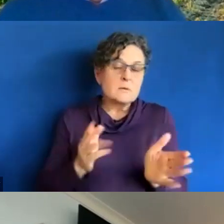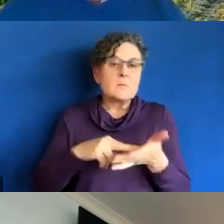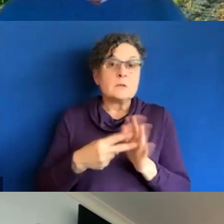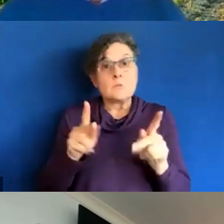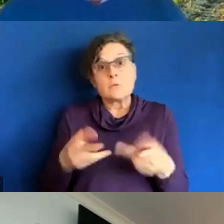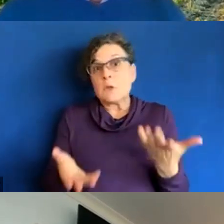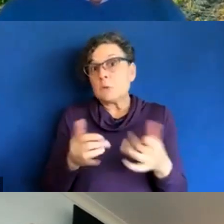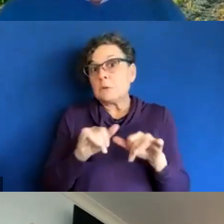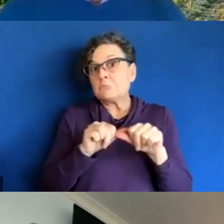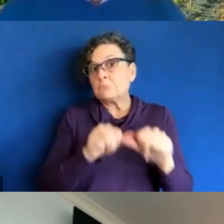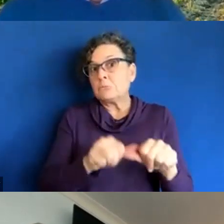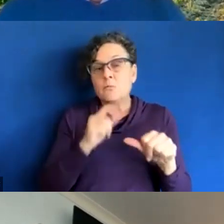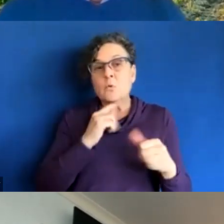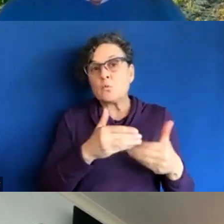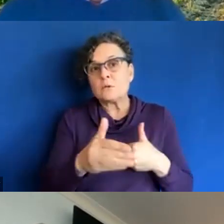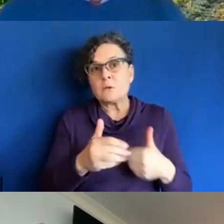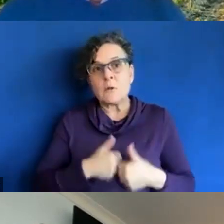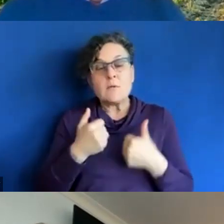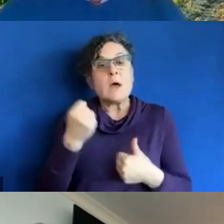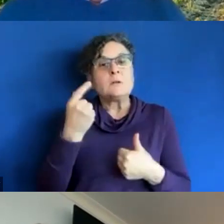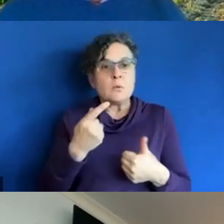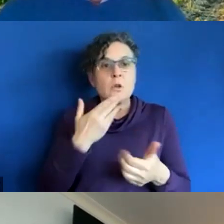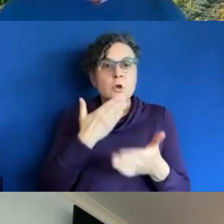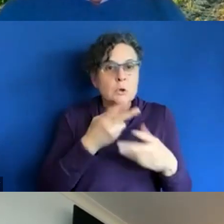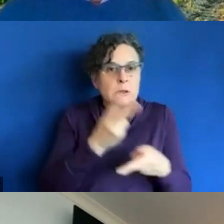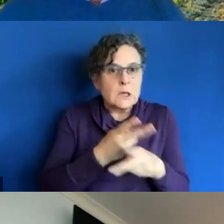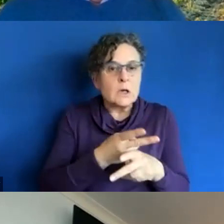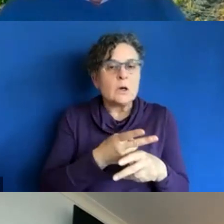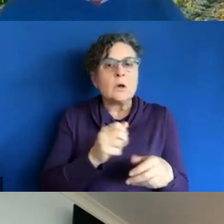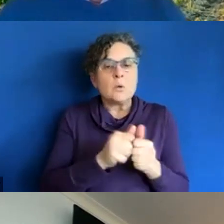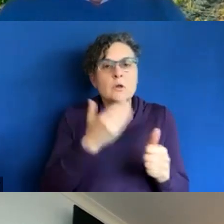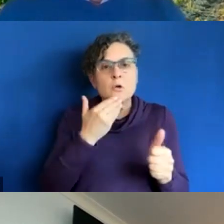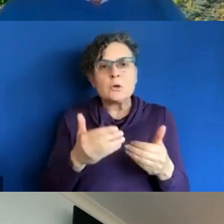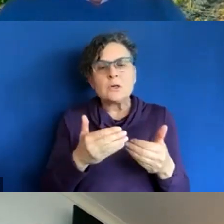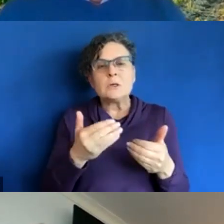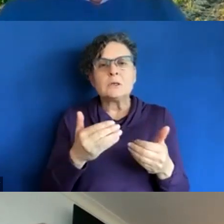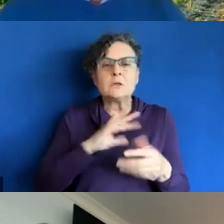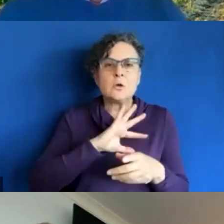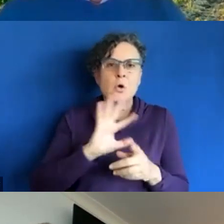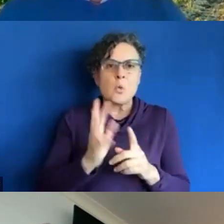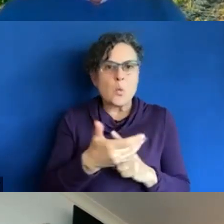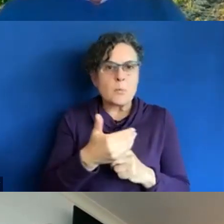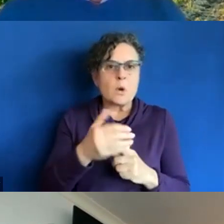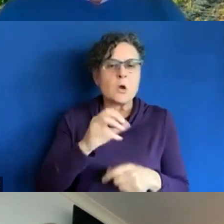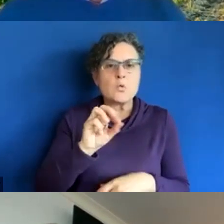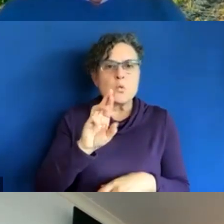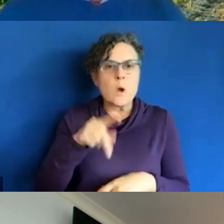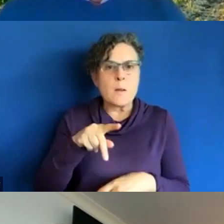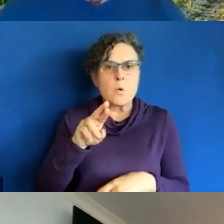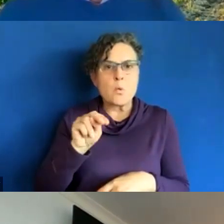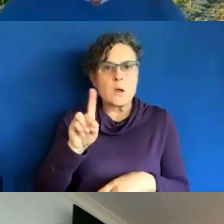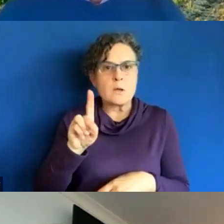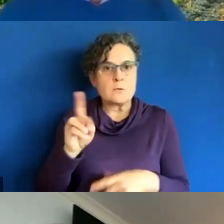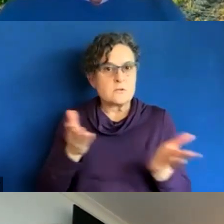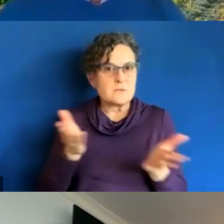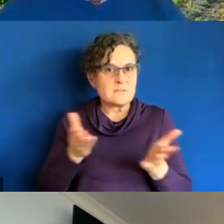lives with good care, with good wraparound services that make sure they stay in housing and never fall into homelessness again. We